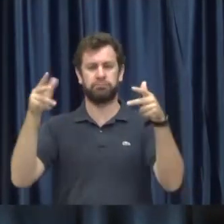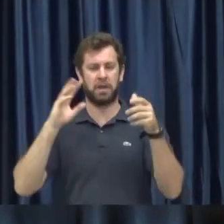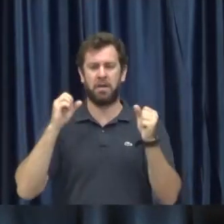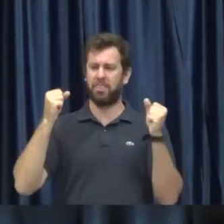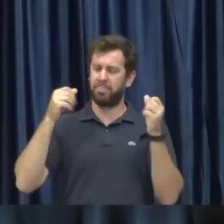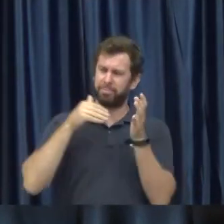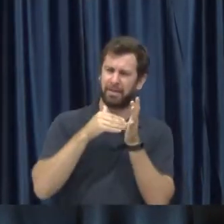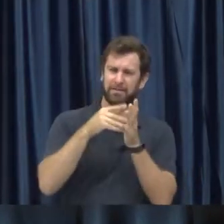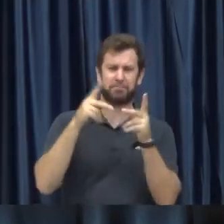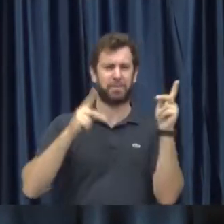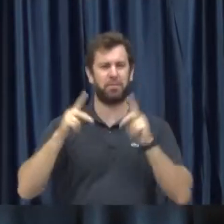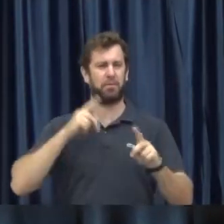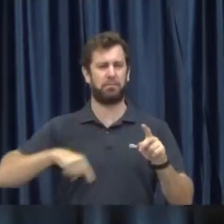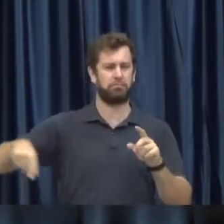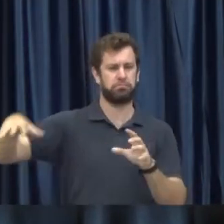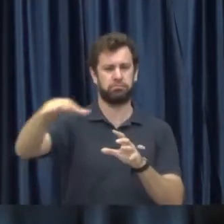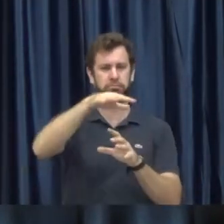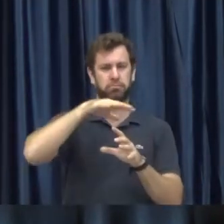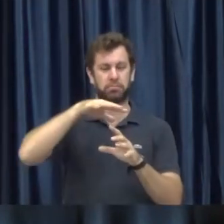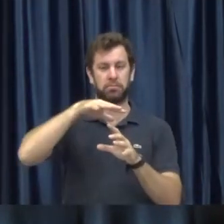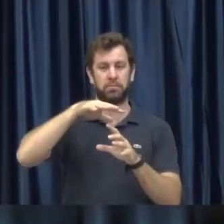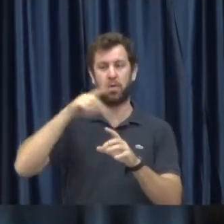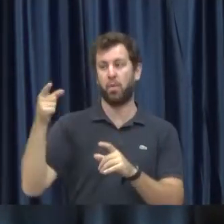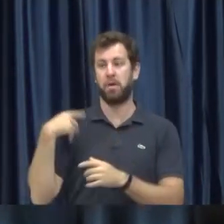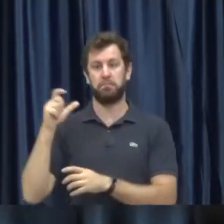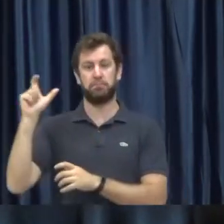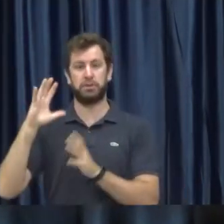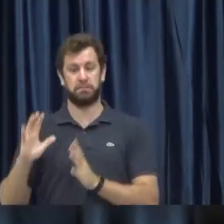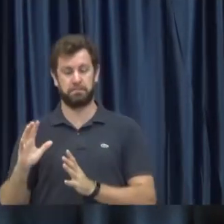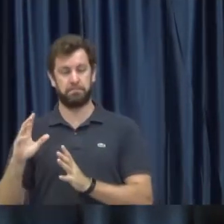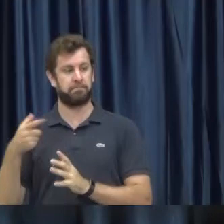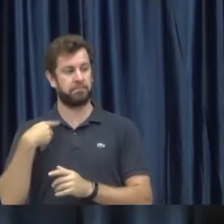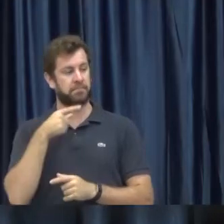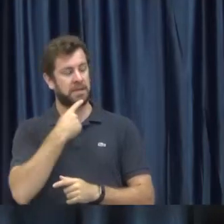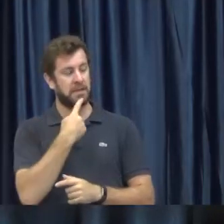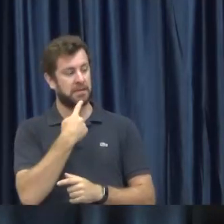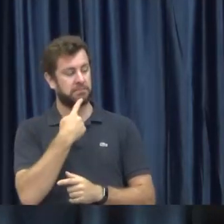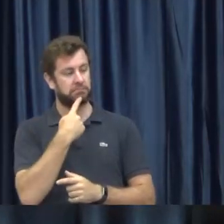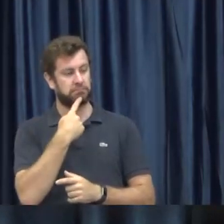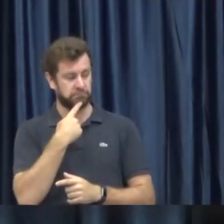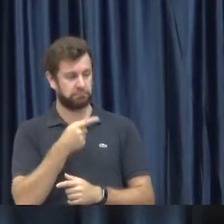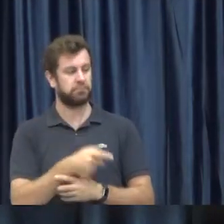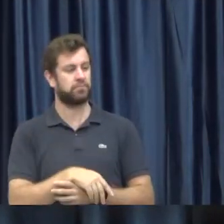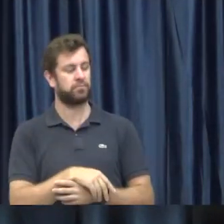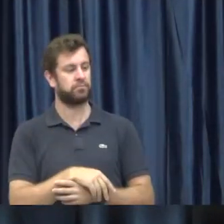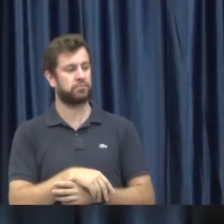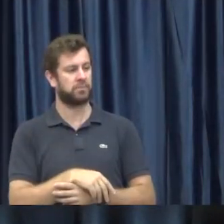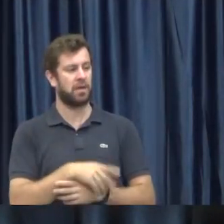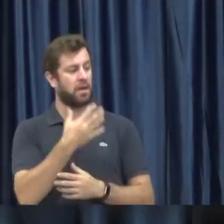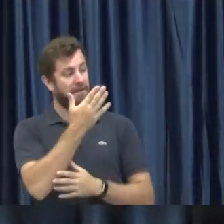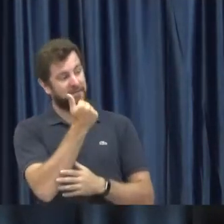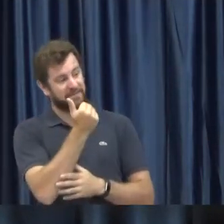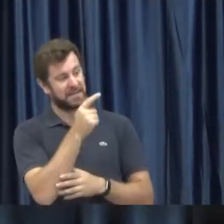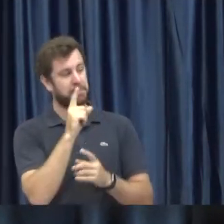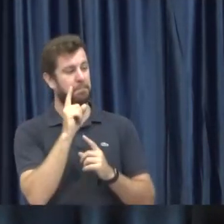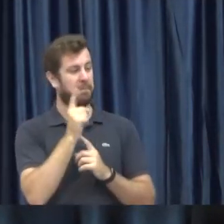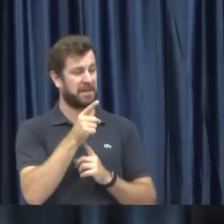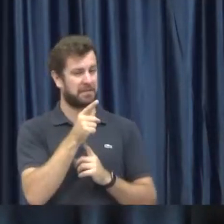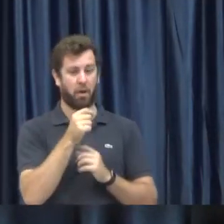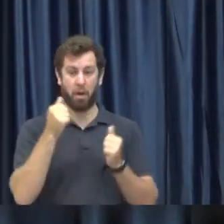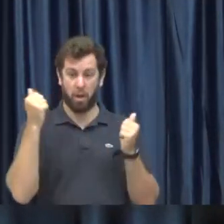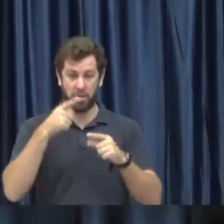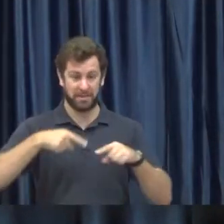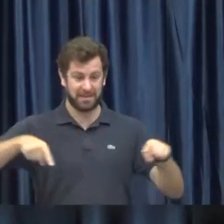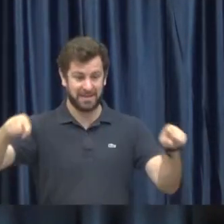things. And the Muslim broadcaster said to the non-Muslim, in 15 minutes, all of